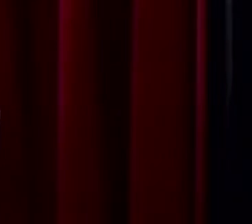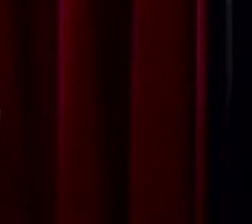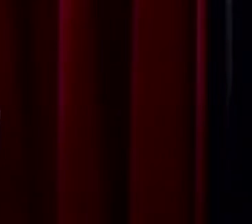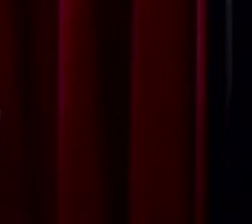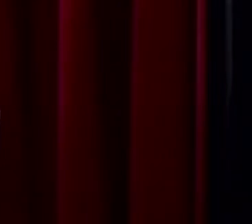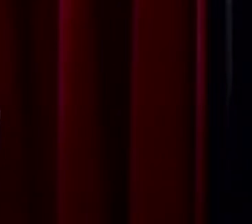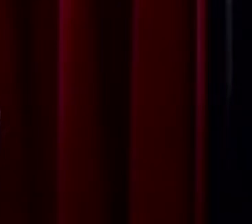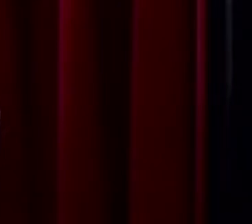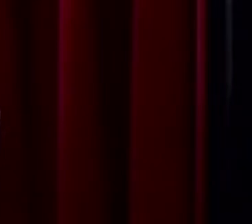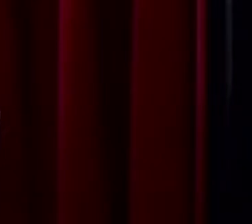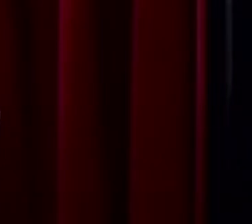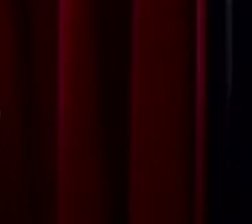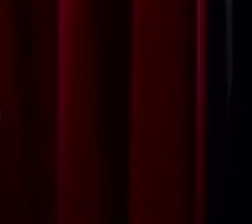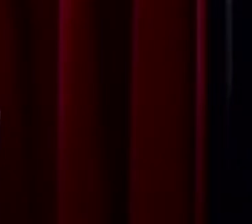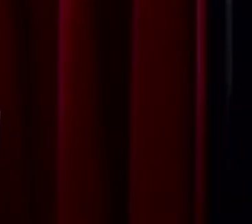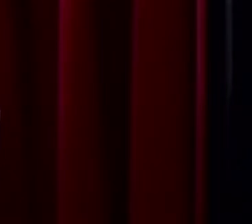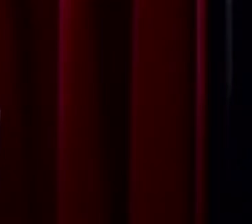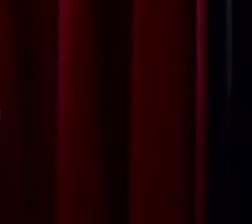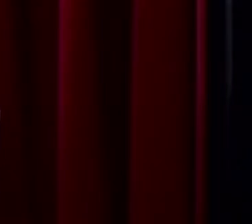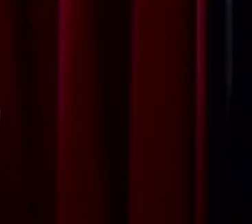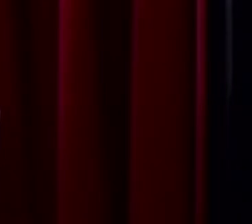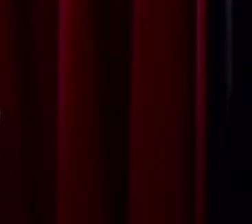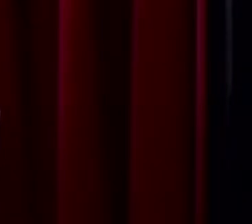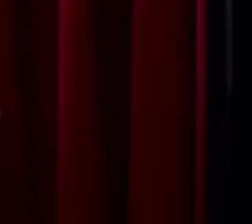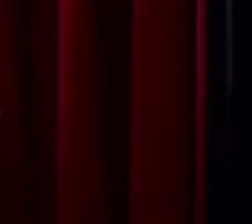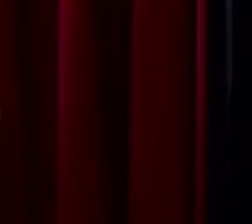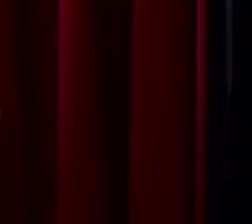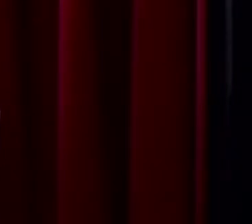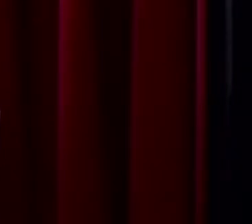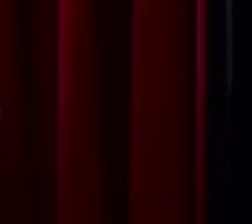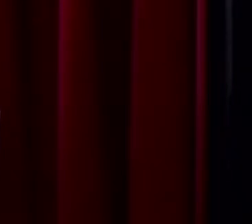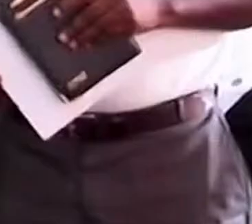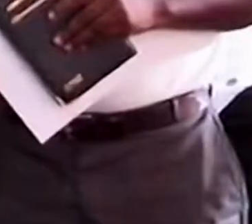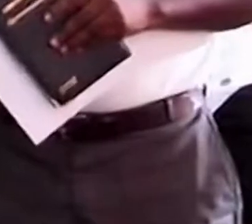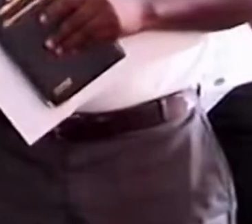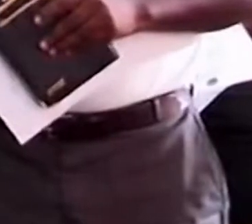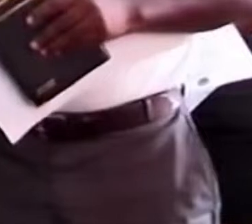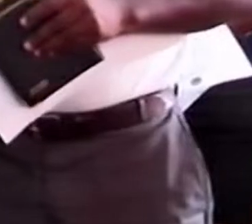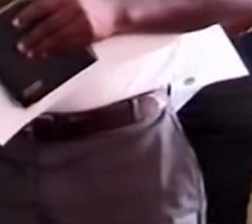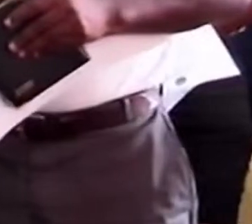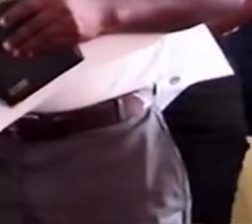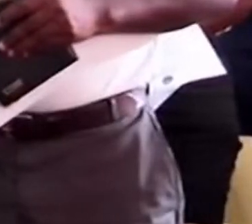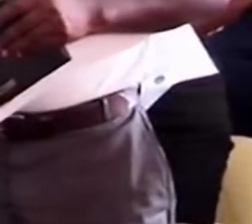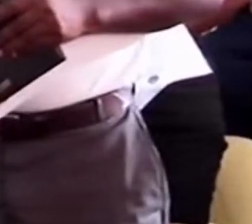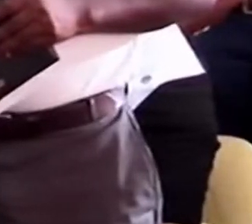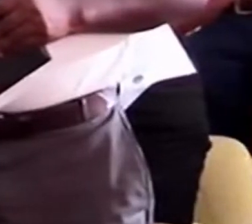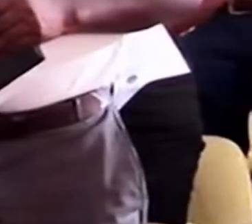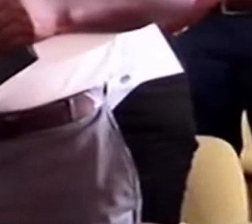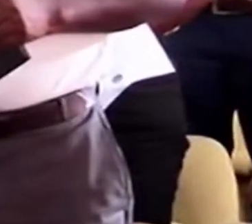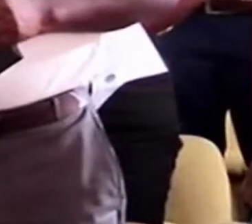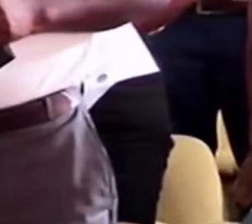just stand so that we can get to see you and get to know you.